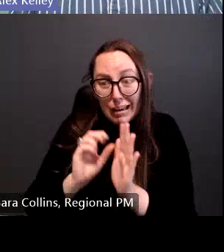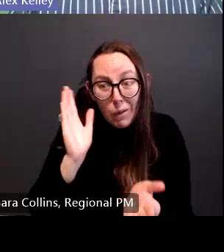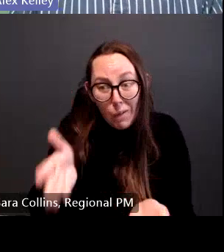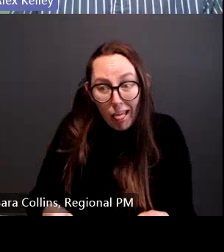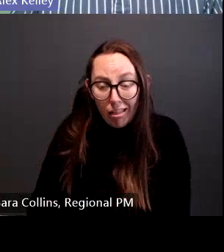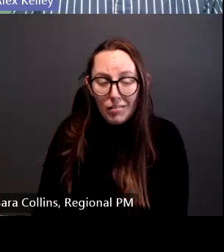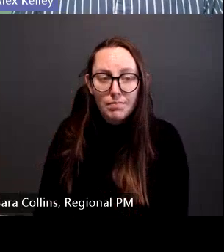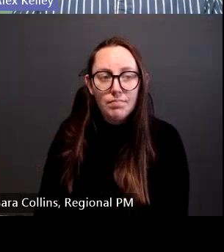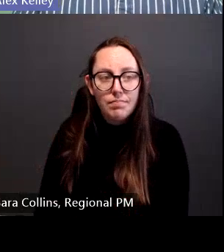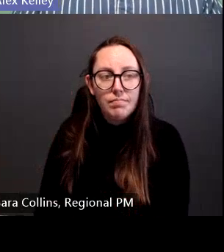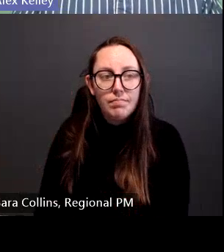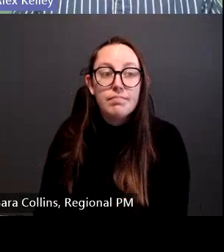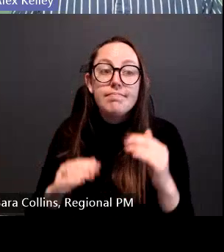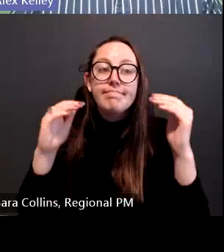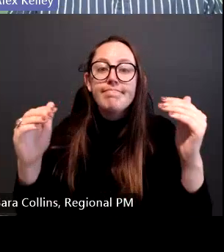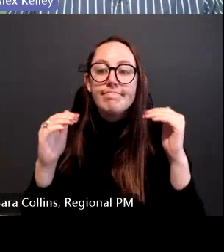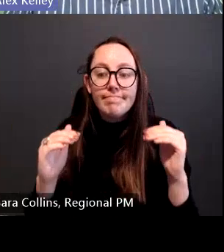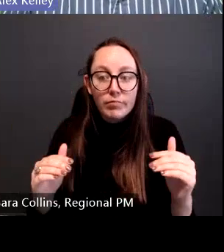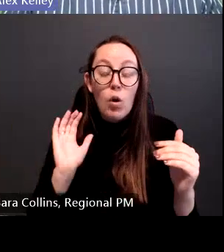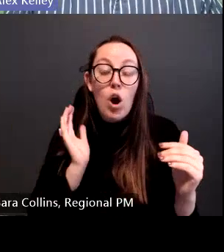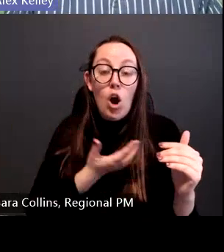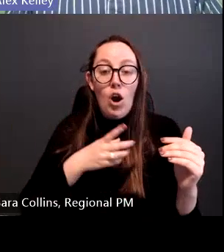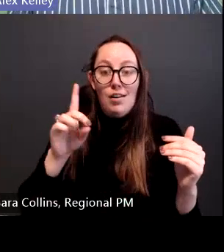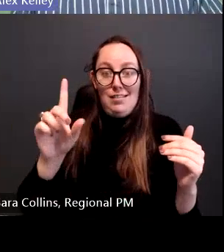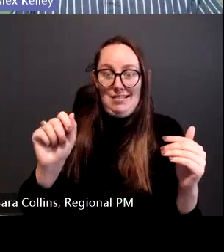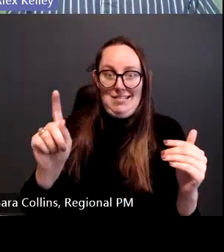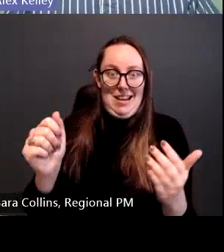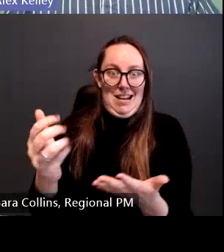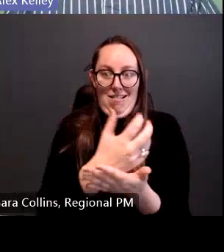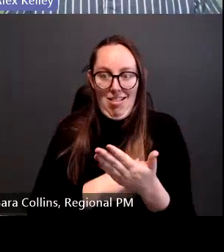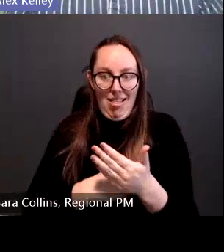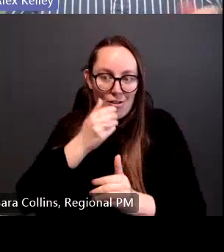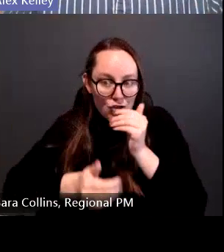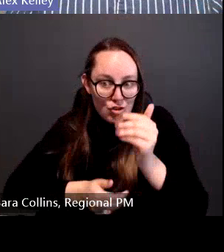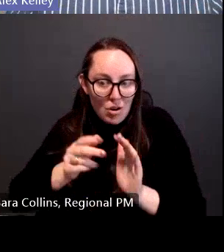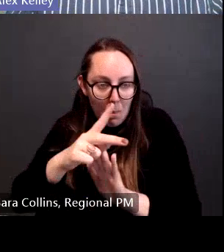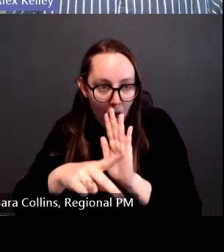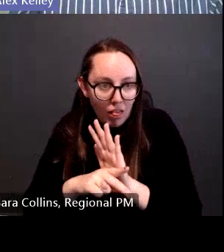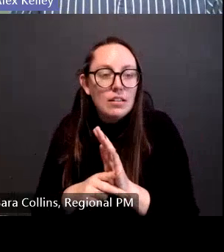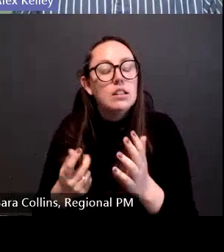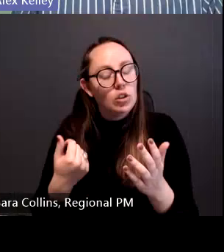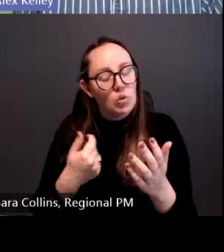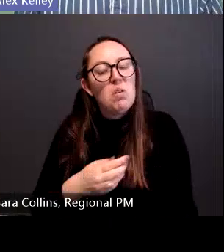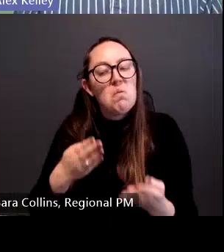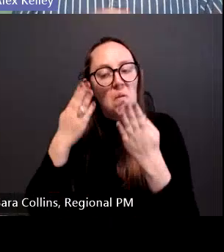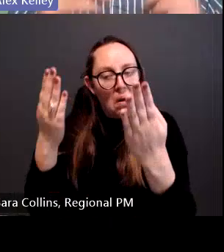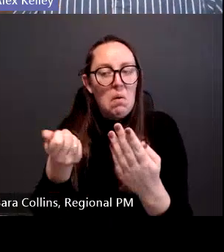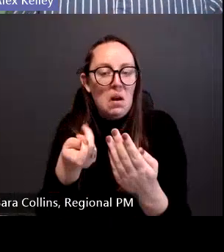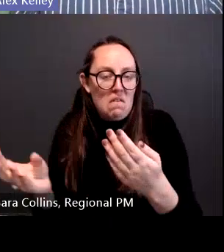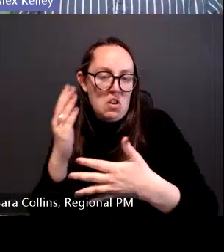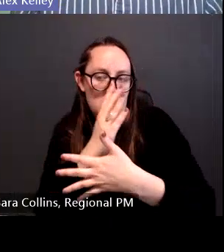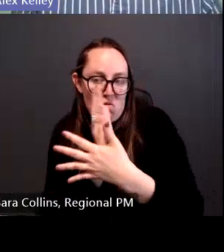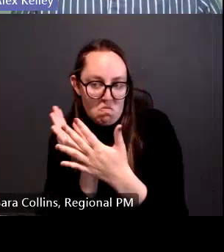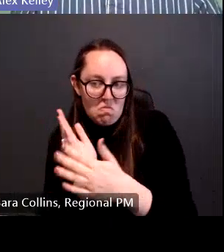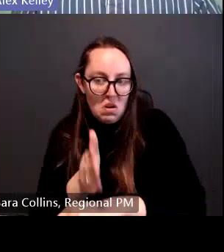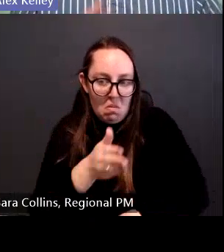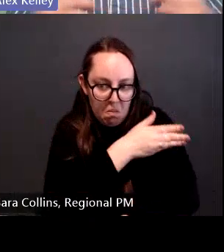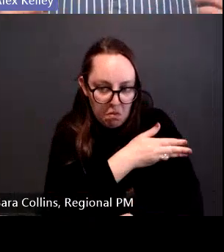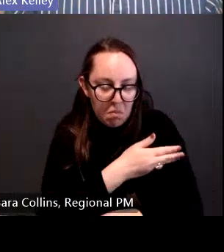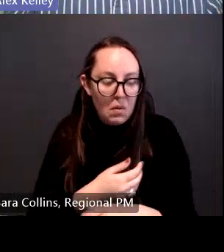collection practices writ large, and ways that the state can strengthen their planning abilities to better measure